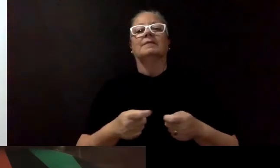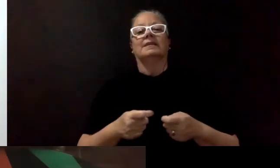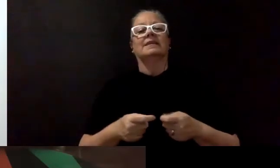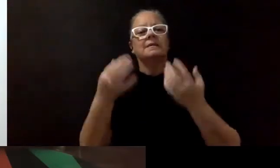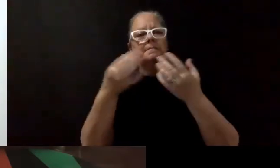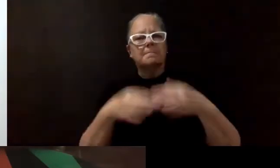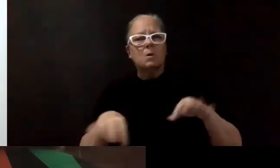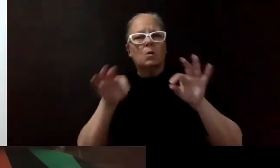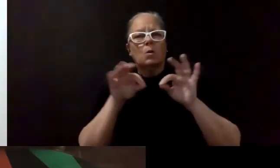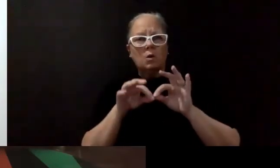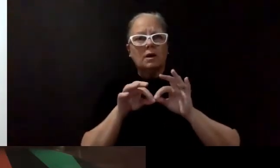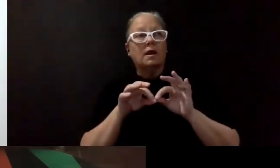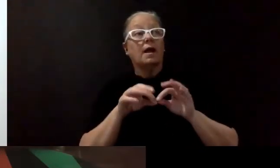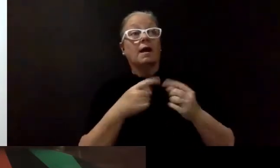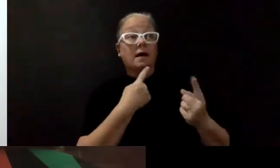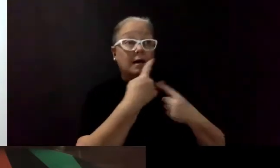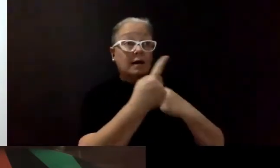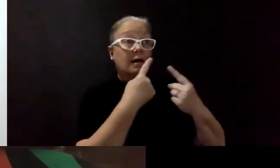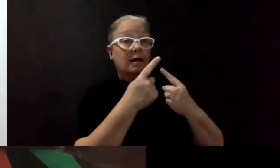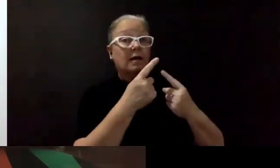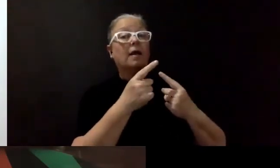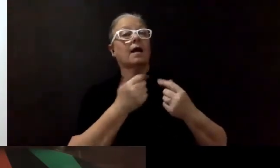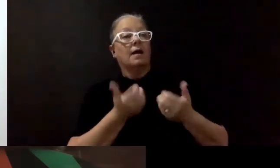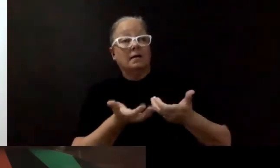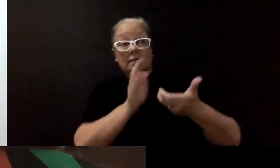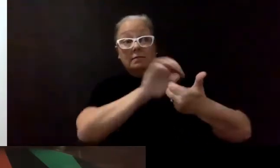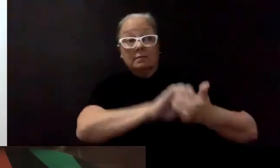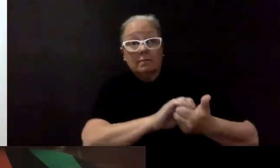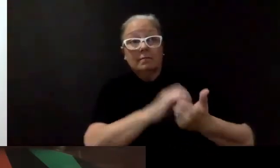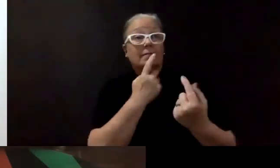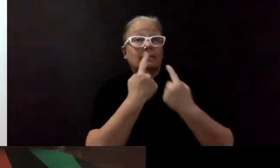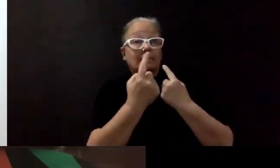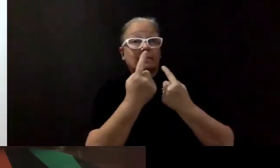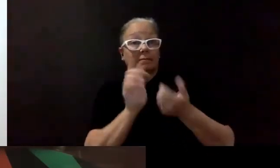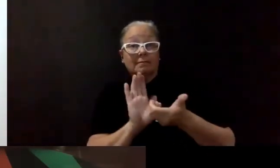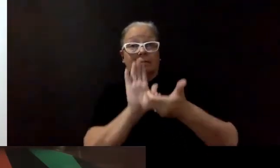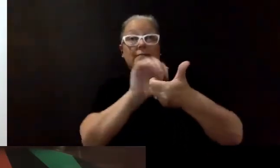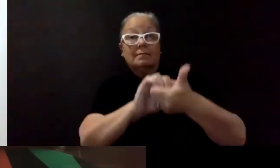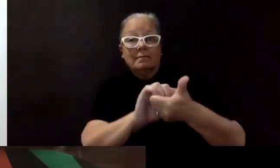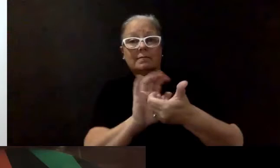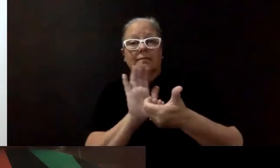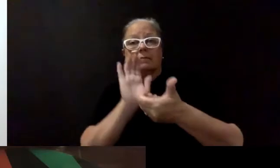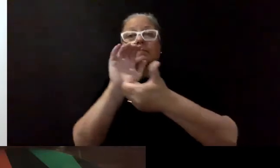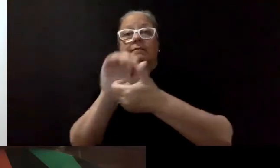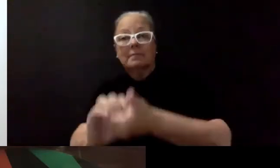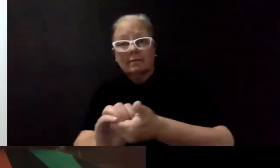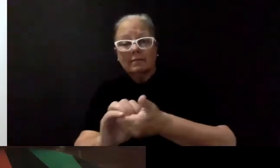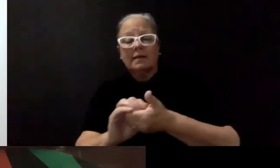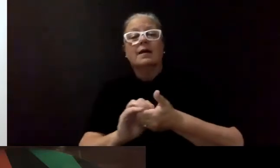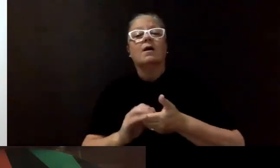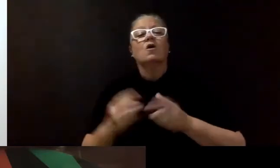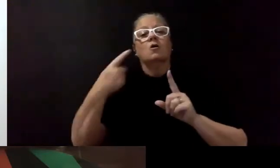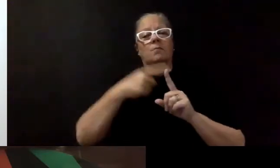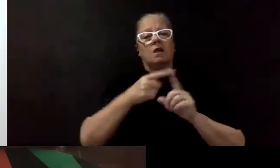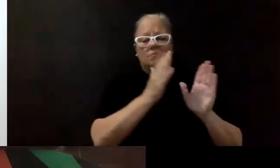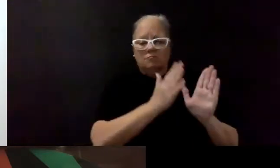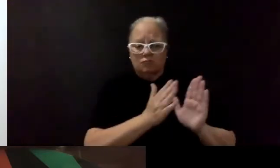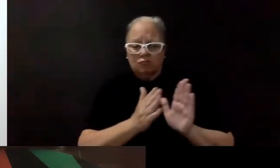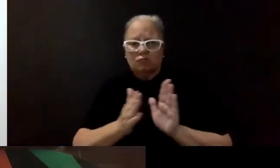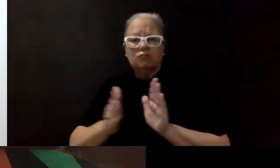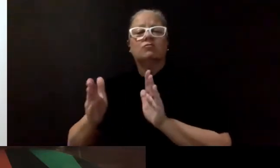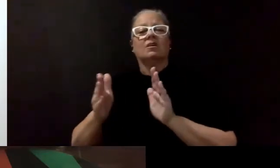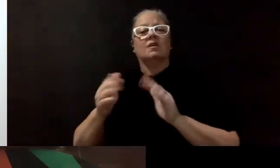impactful partnerships and overseeing the strategy of the organization. What an honor